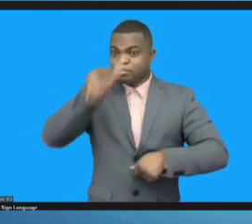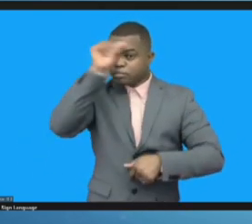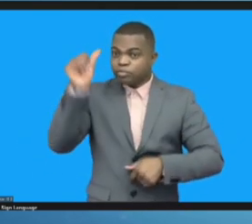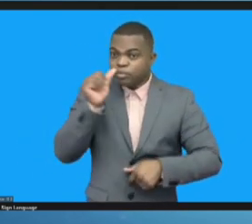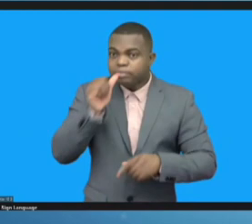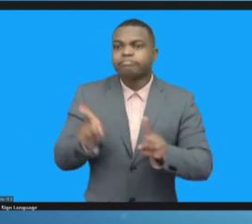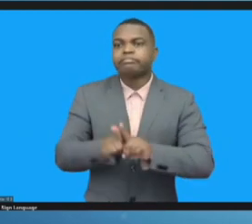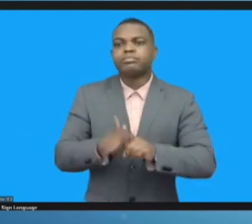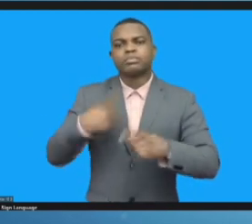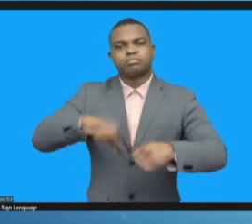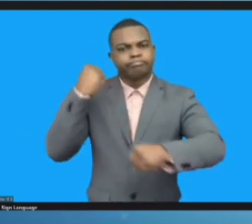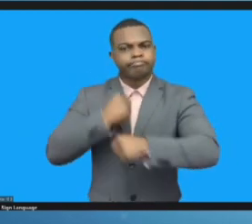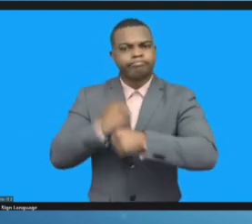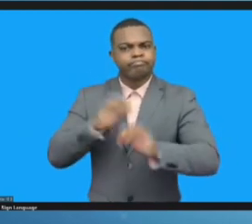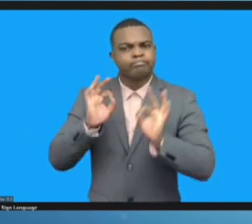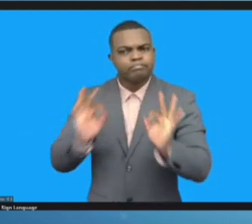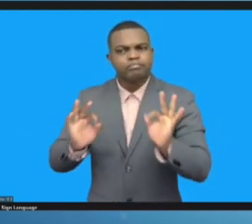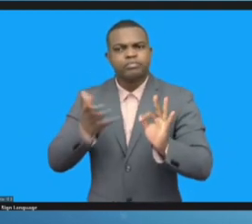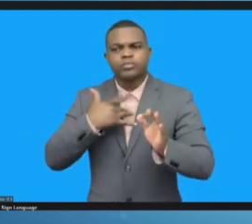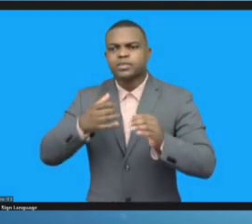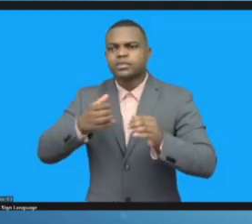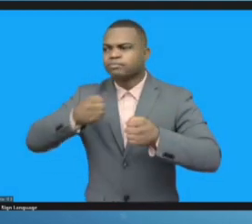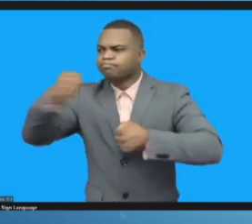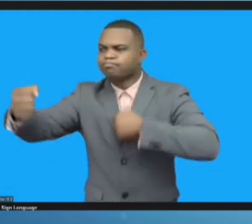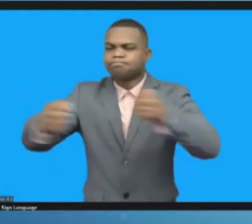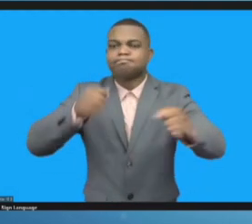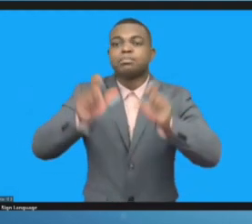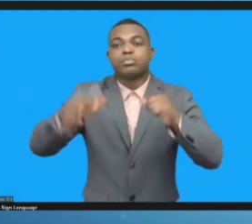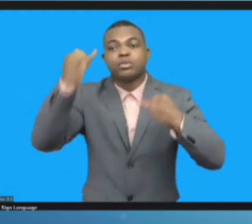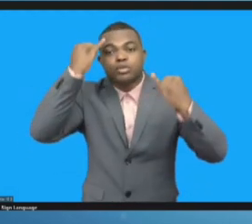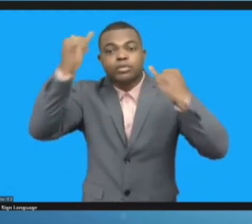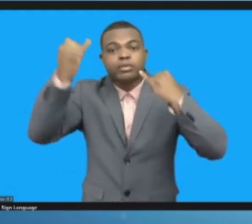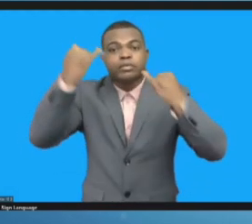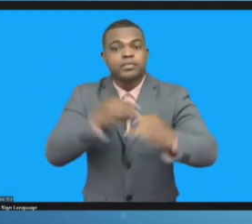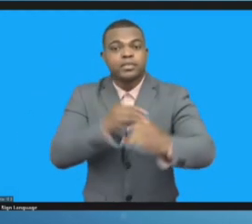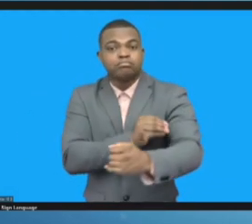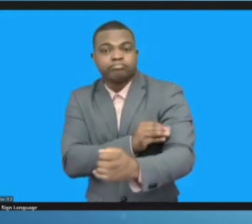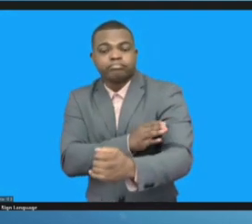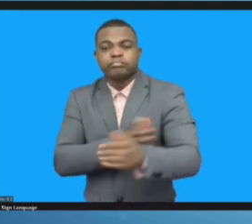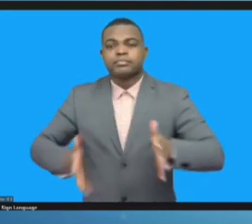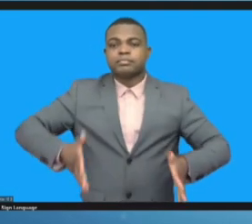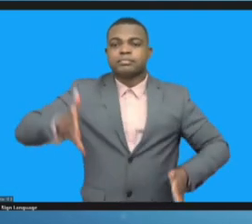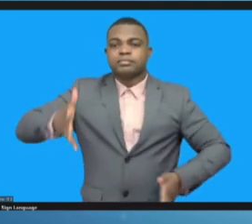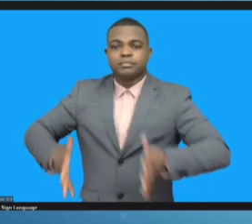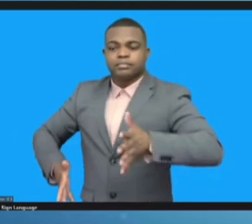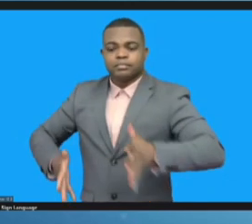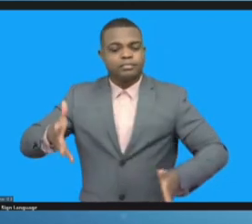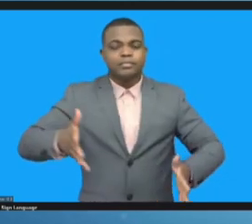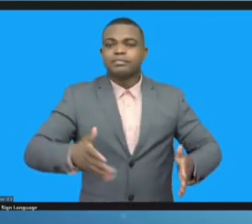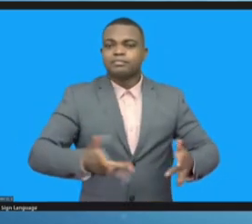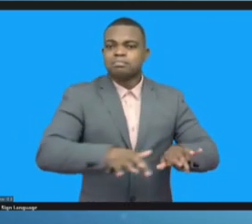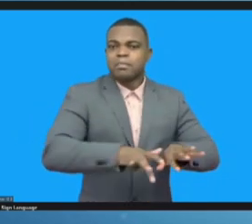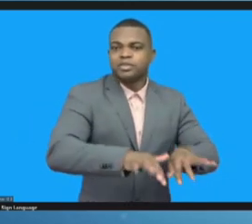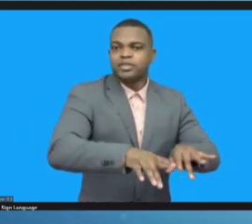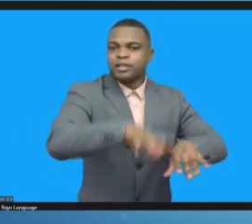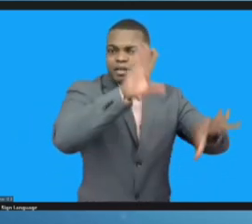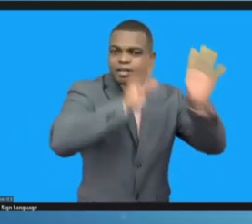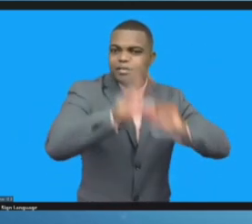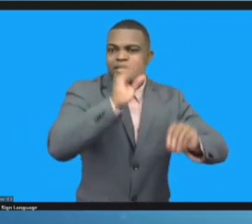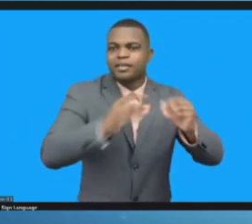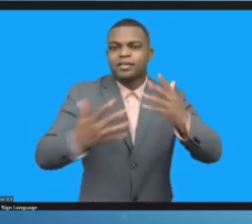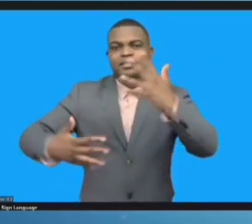health, education, agriculture, and decision-making process on urban administration, land administration, natural